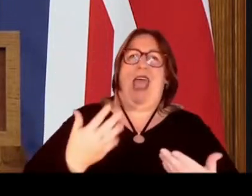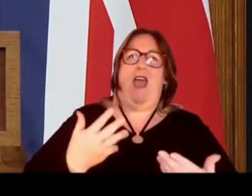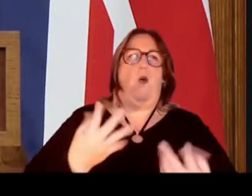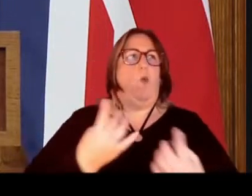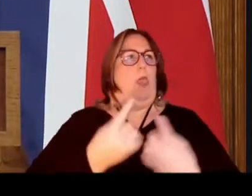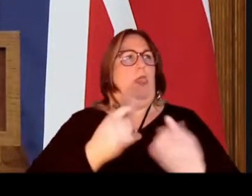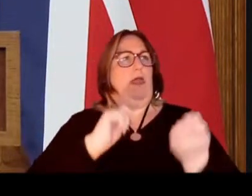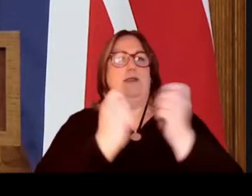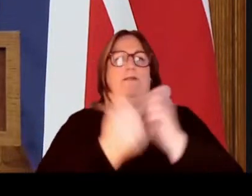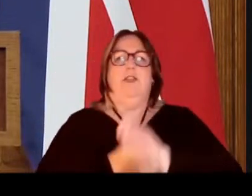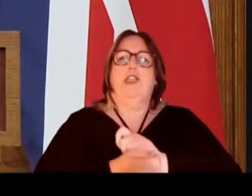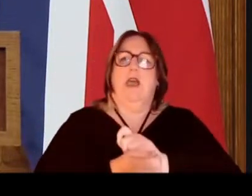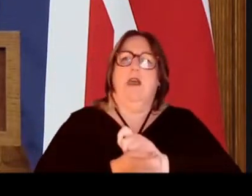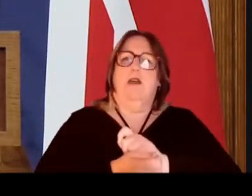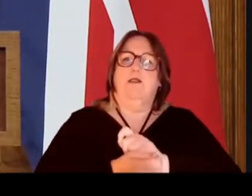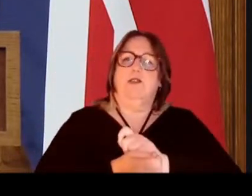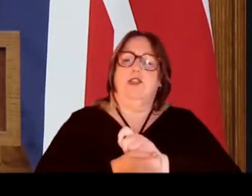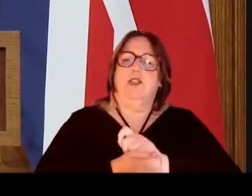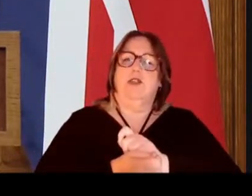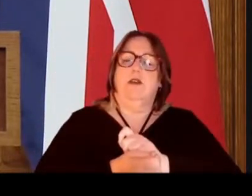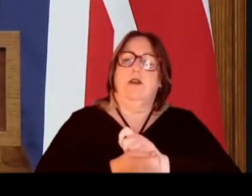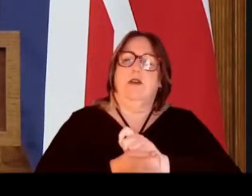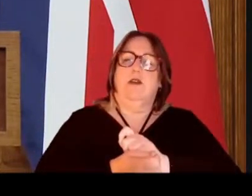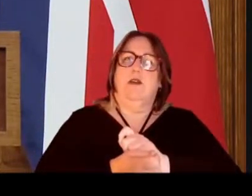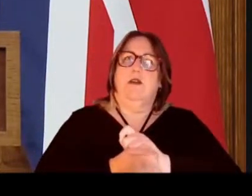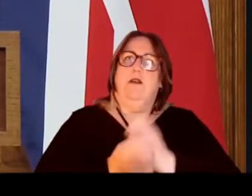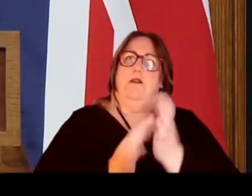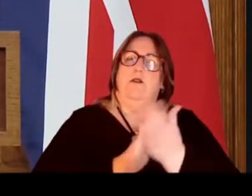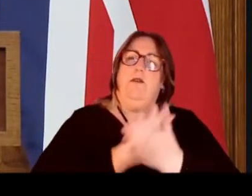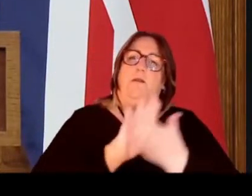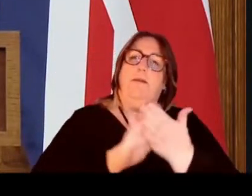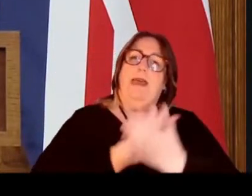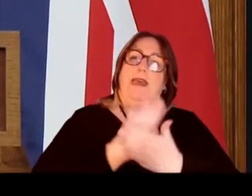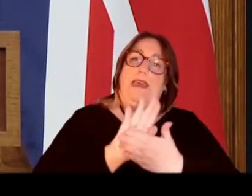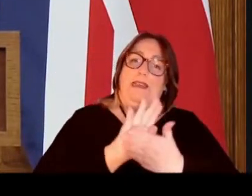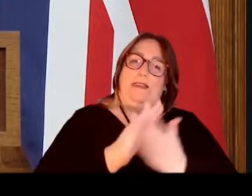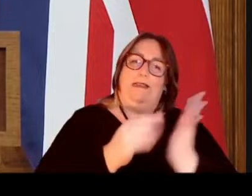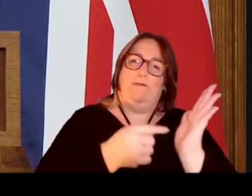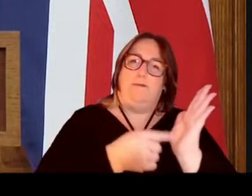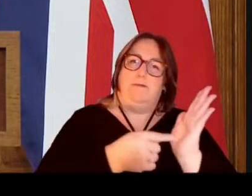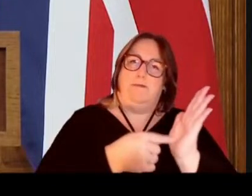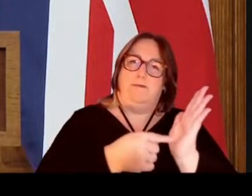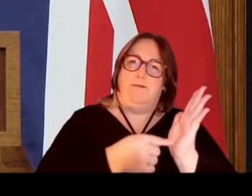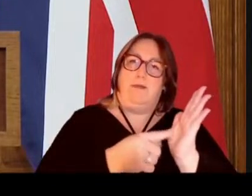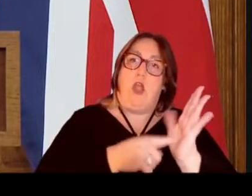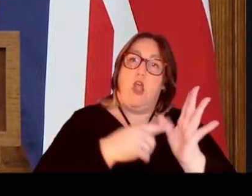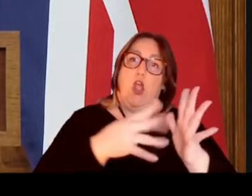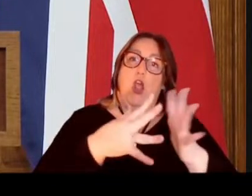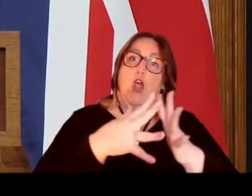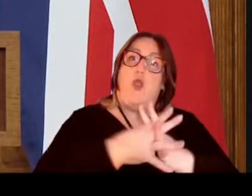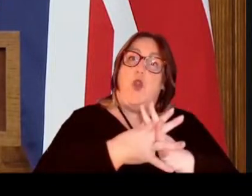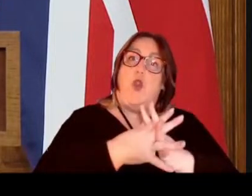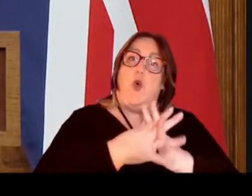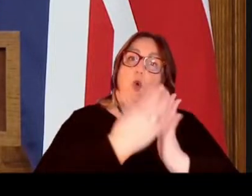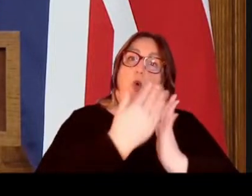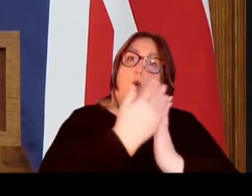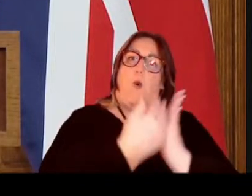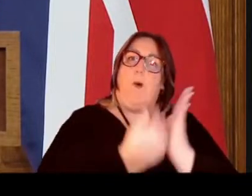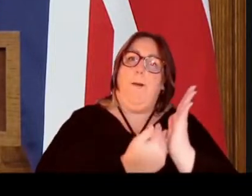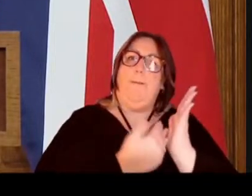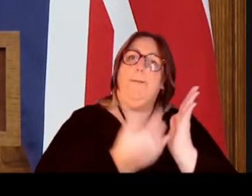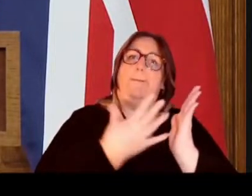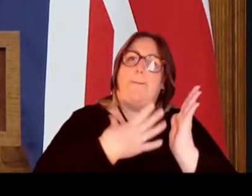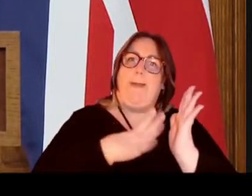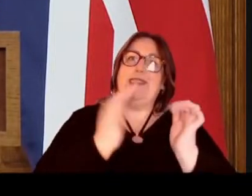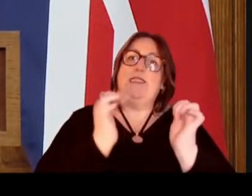my view. Therefore, we have to make sure that the law and the framework for responding is appropriate to the new threat that